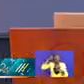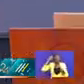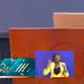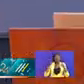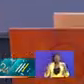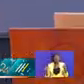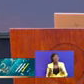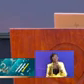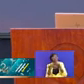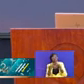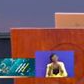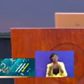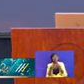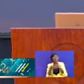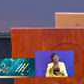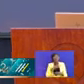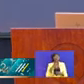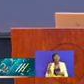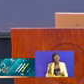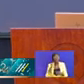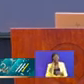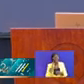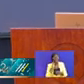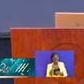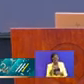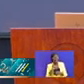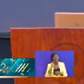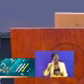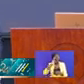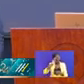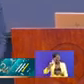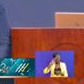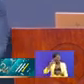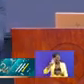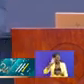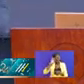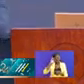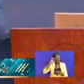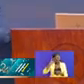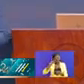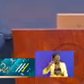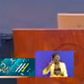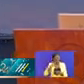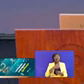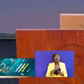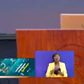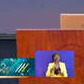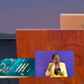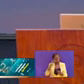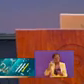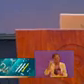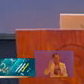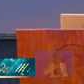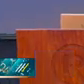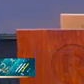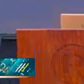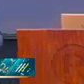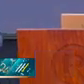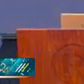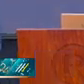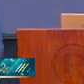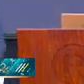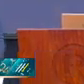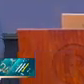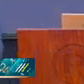Miracles they are getting it with one Forex trade so my father retires at 65 and he